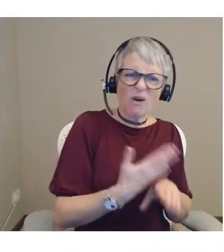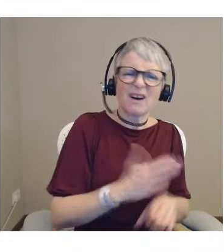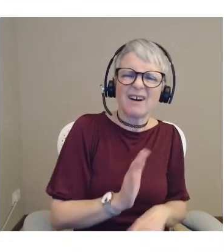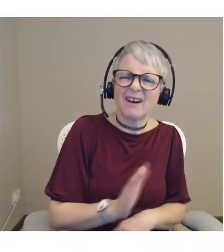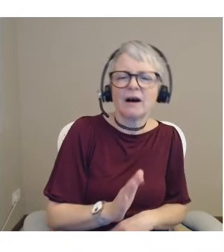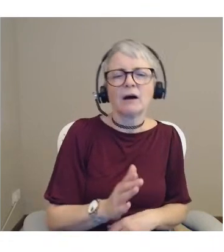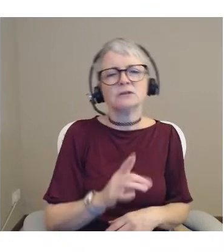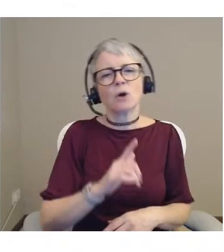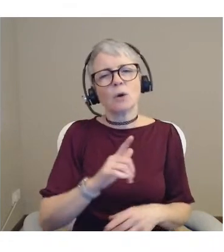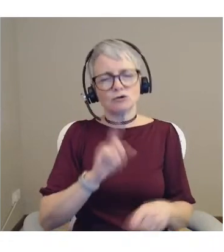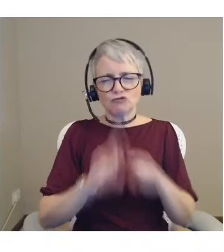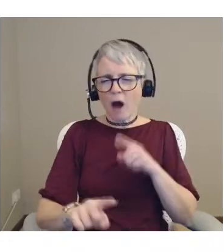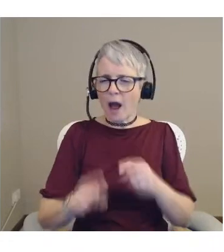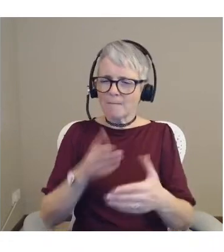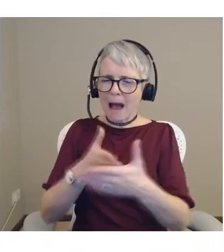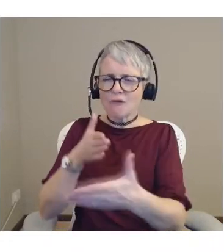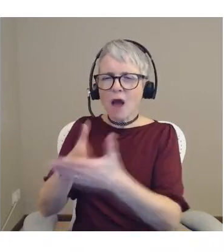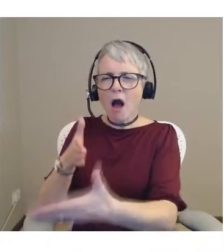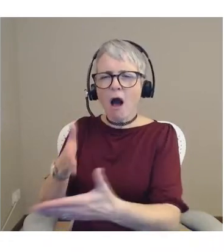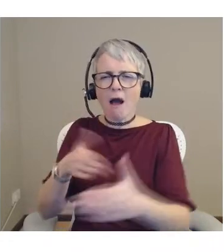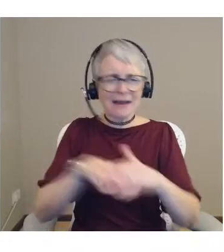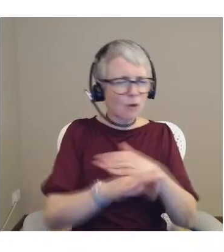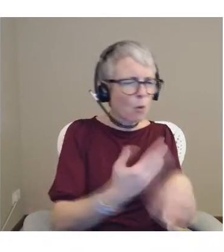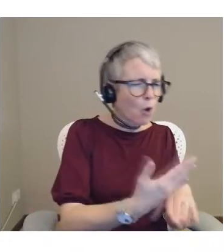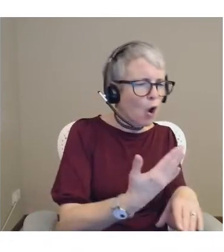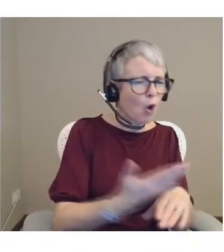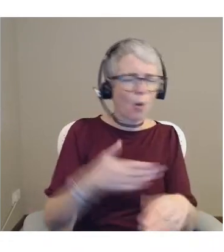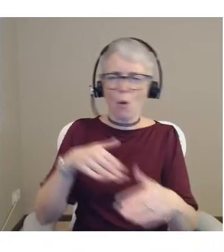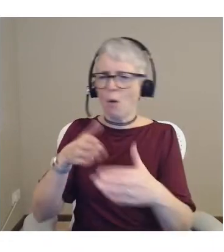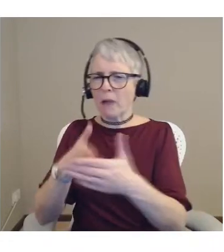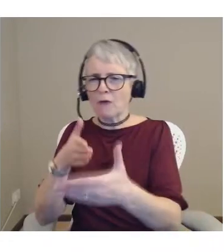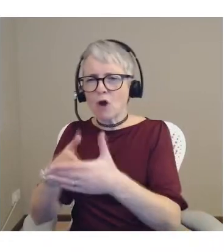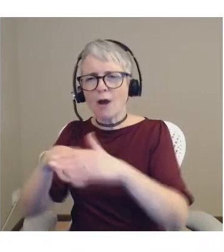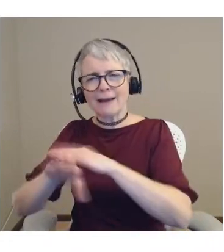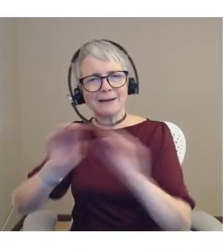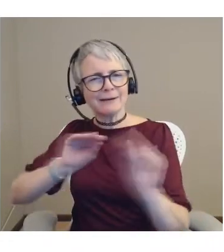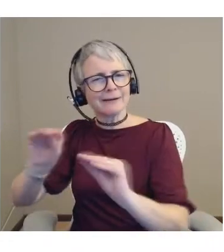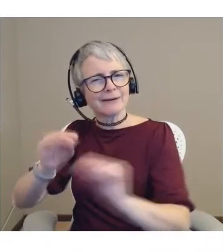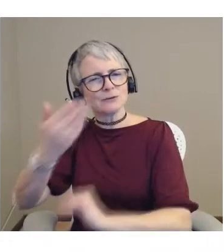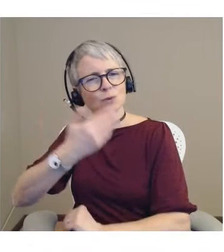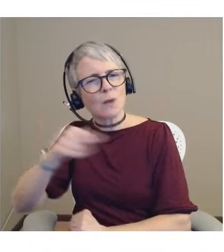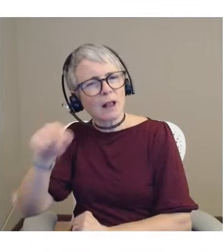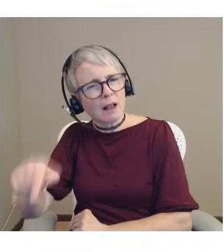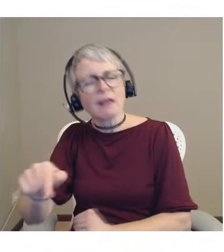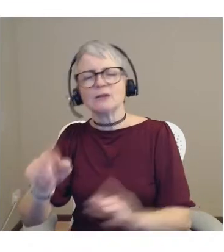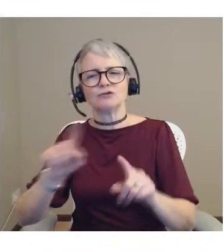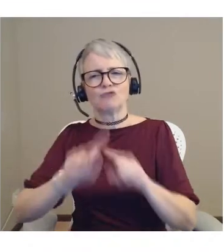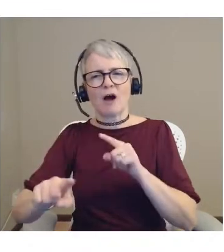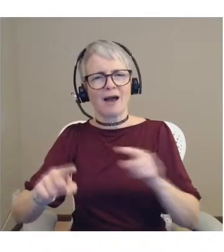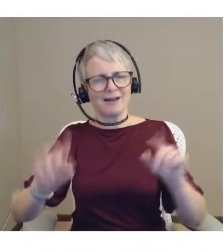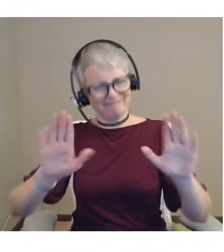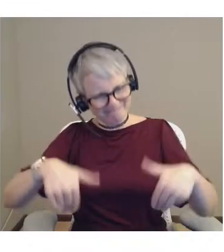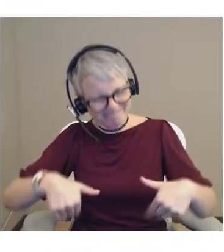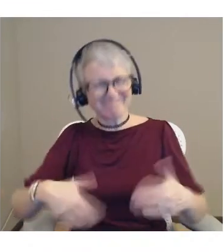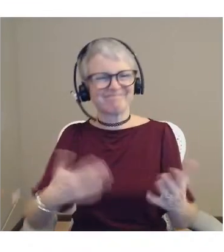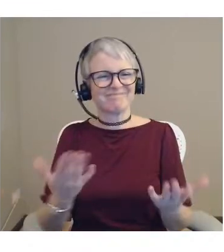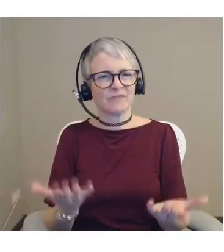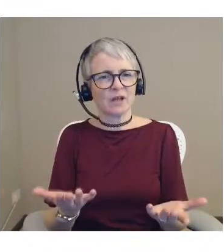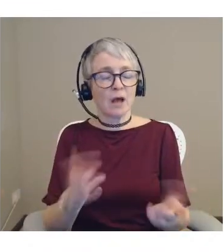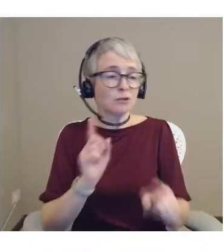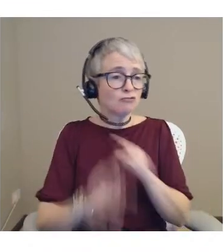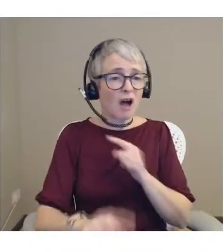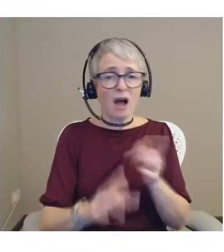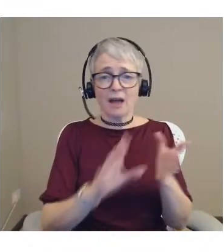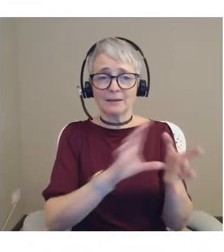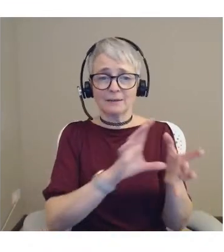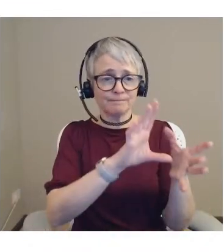or in the workplace and so on. But I think the principle of national disability strategy is to try to link up provision across different sort of ages and stages of life